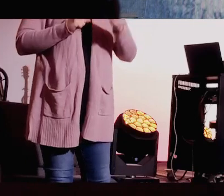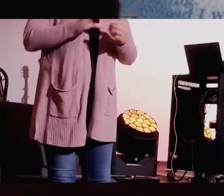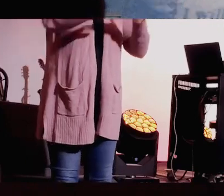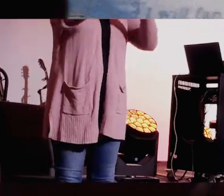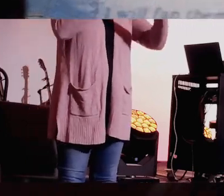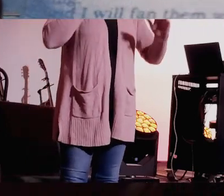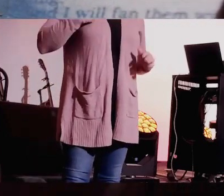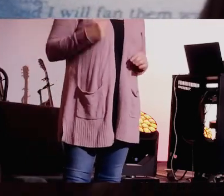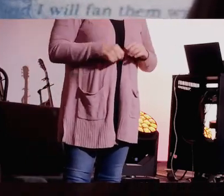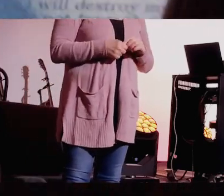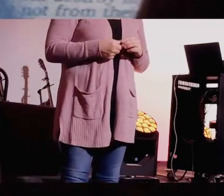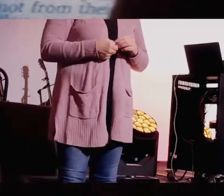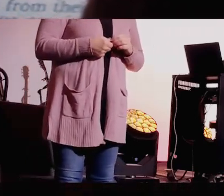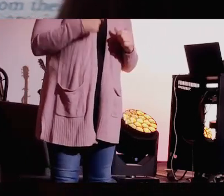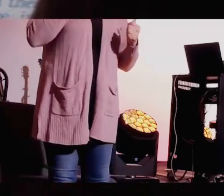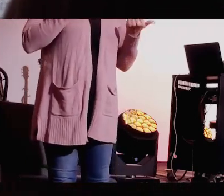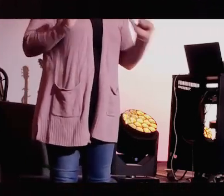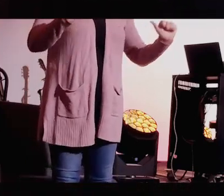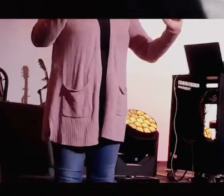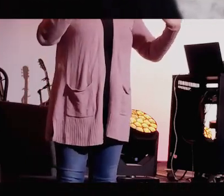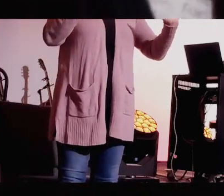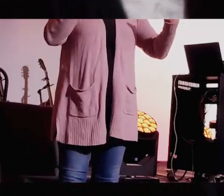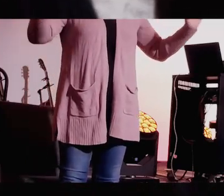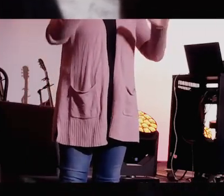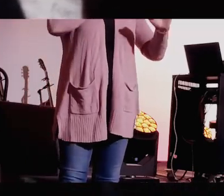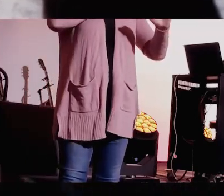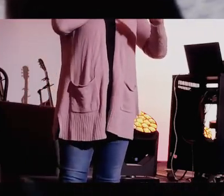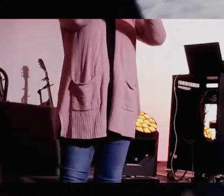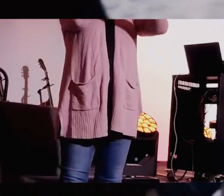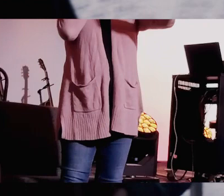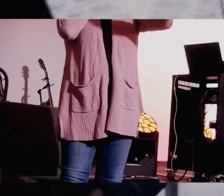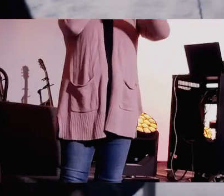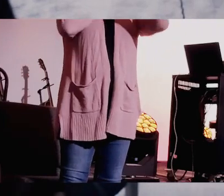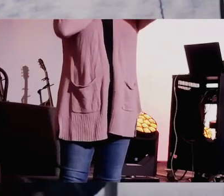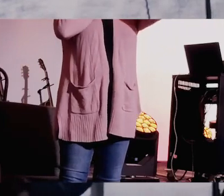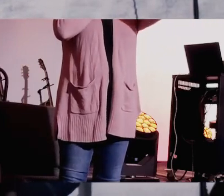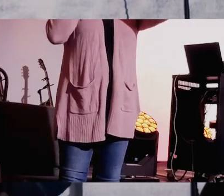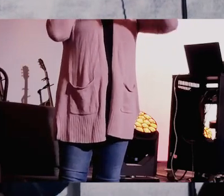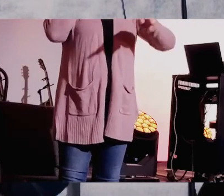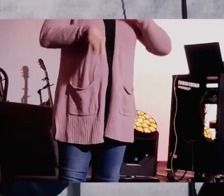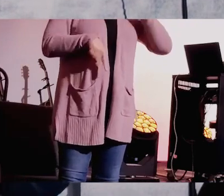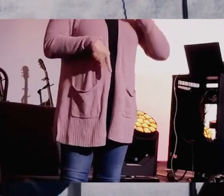Forgive me. I try to do it apart from you, and I can't.